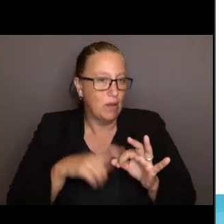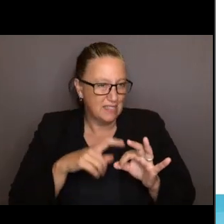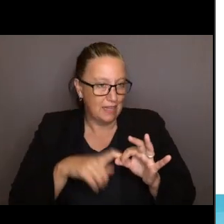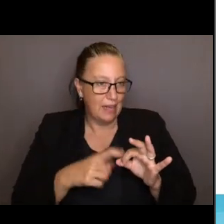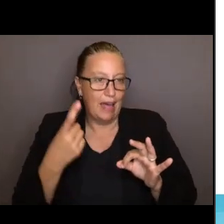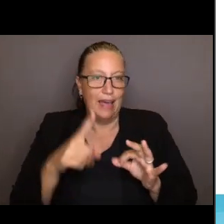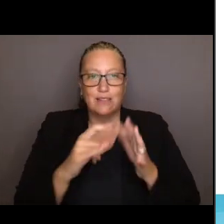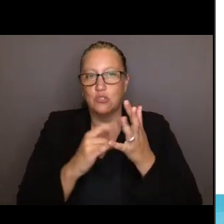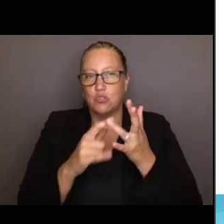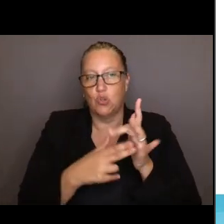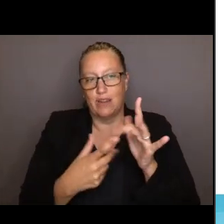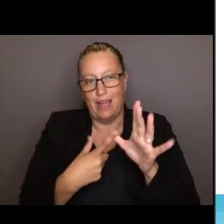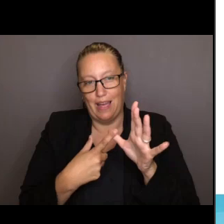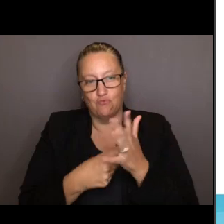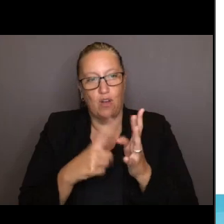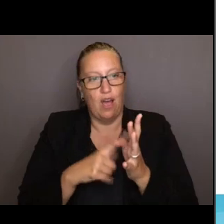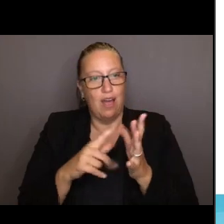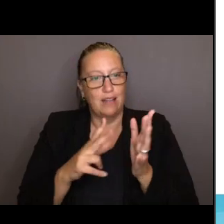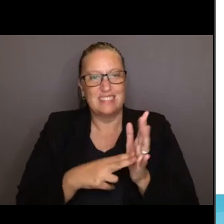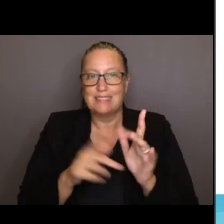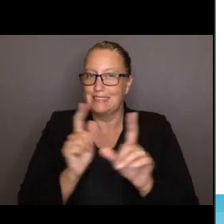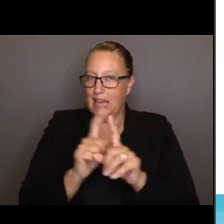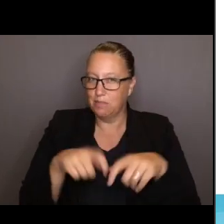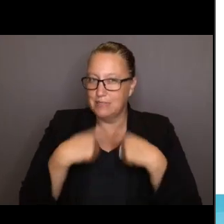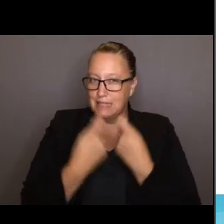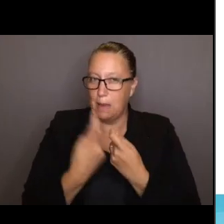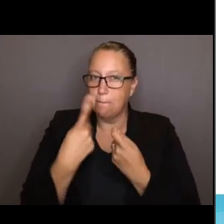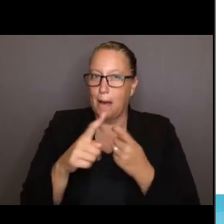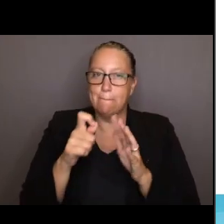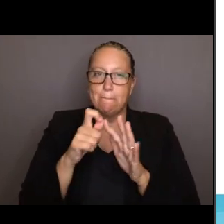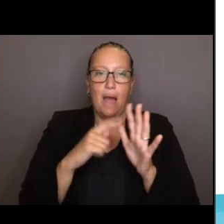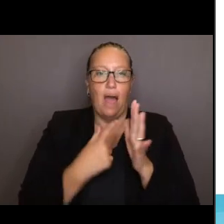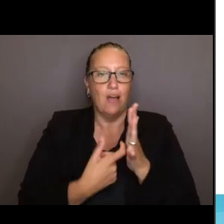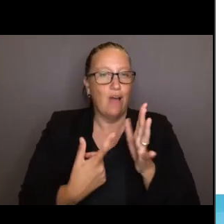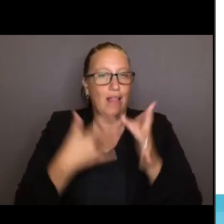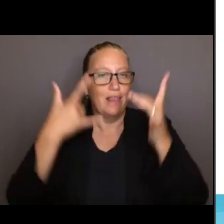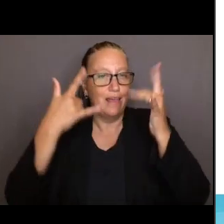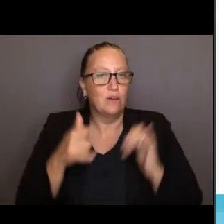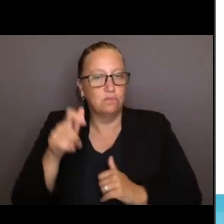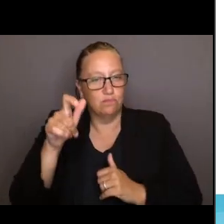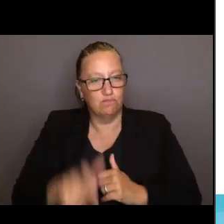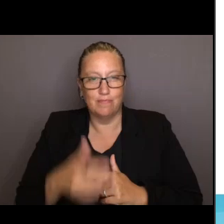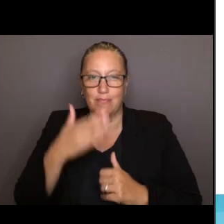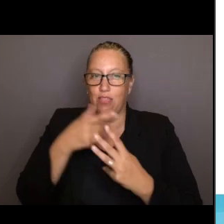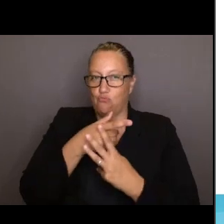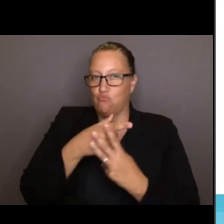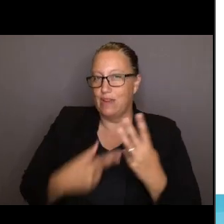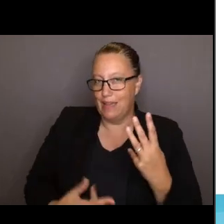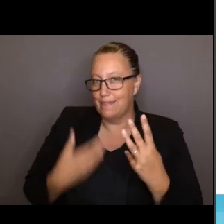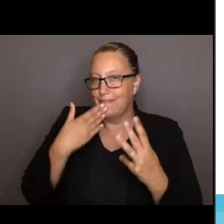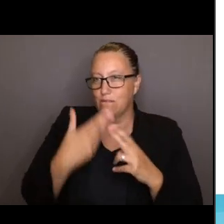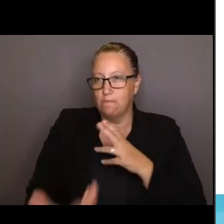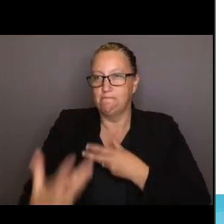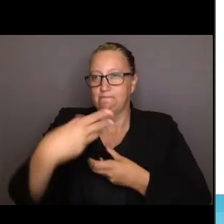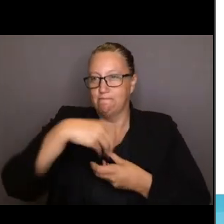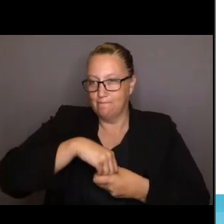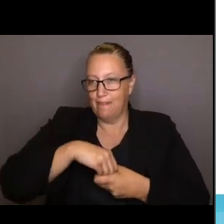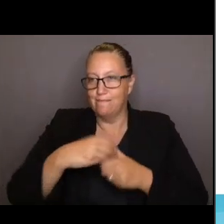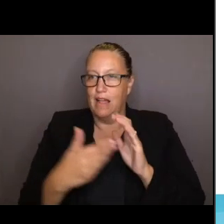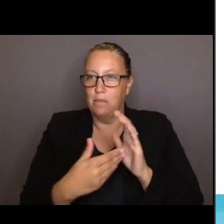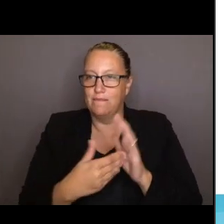who's the paralegal in the same team here at Legal Aid Queensland. Thank you to all three of you for making yourselves available for this webinar.